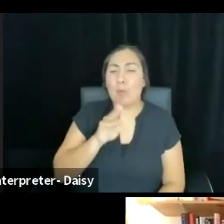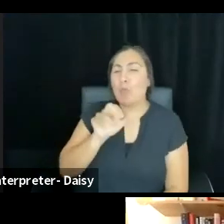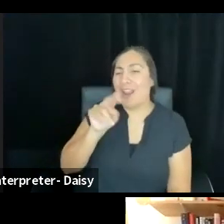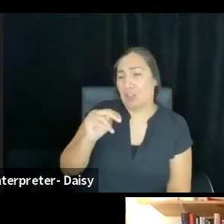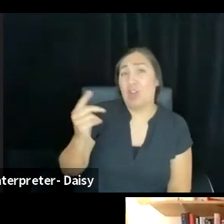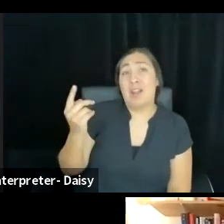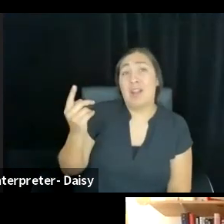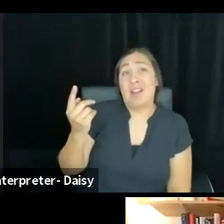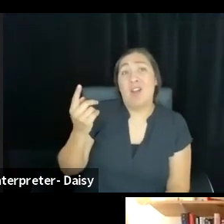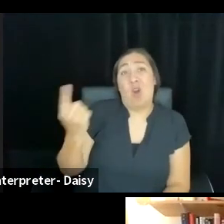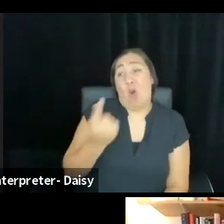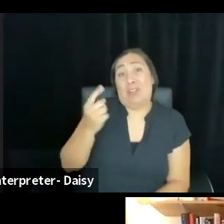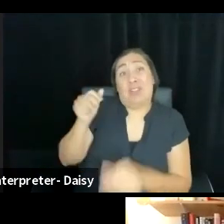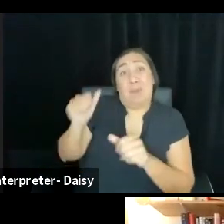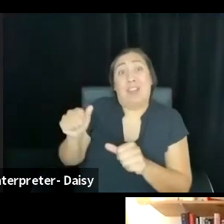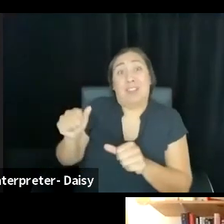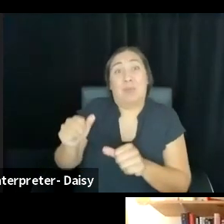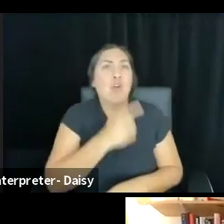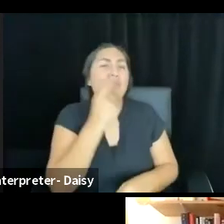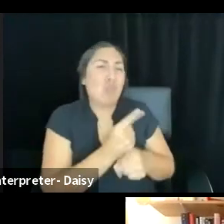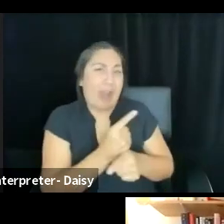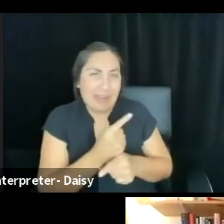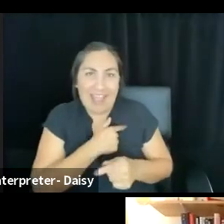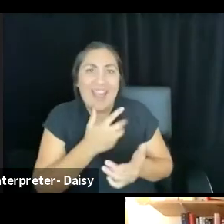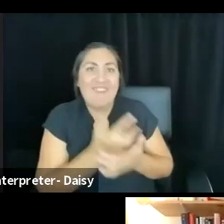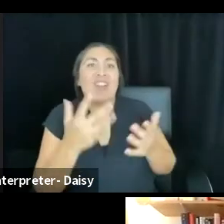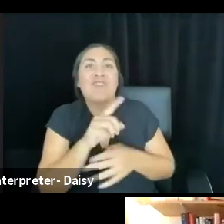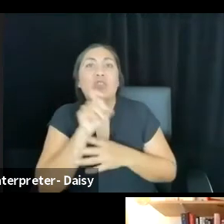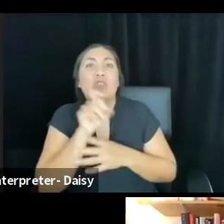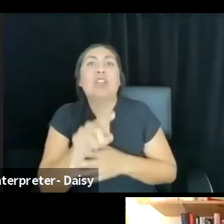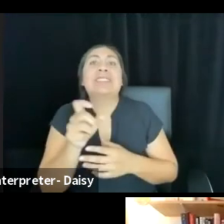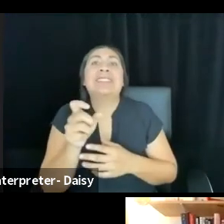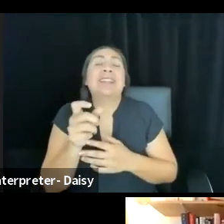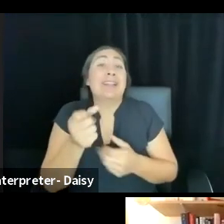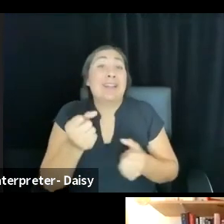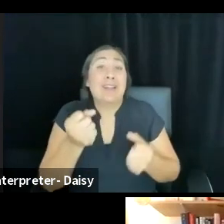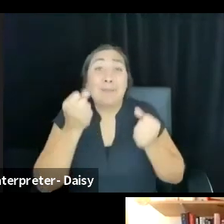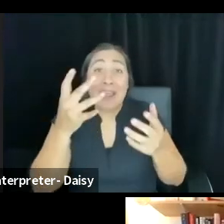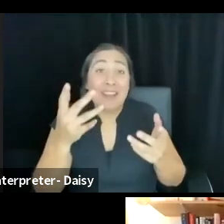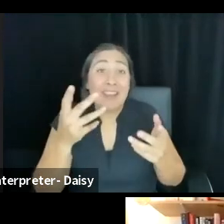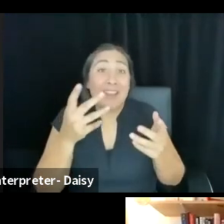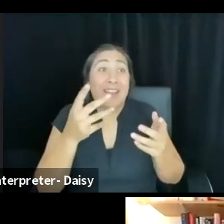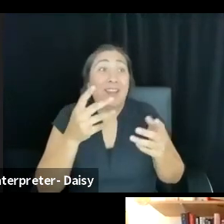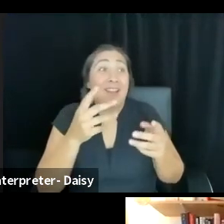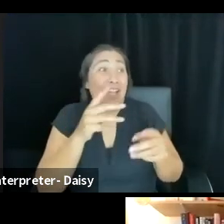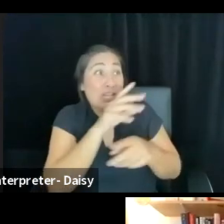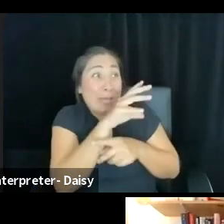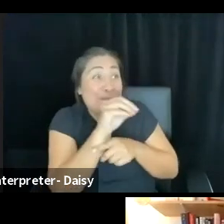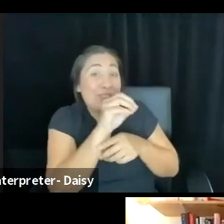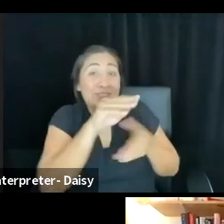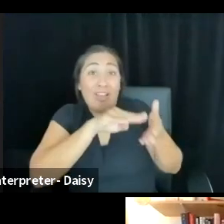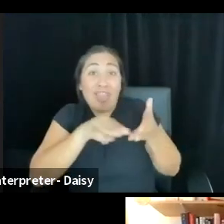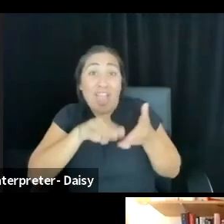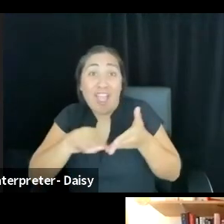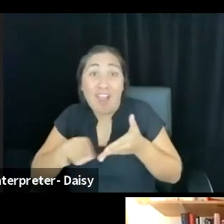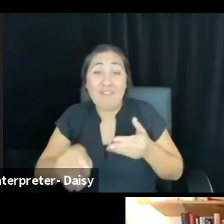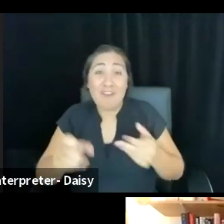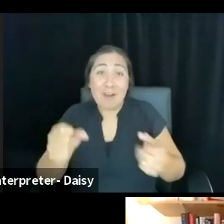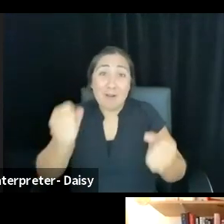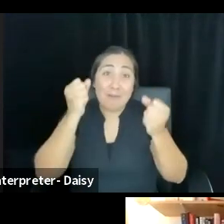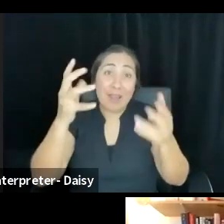now in terms of pay and compensation. I see lots of places laying off huge numbers of people. I have a lot of questions about who's still